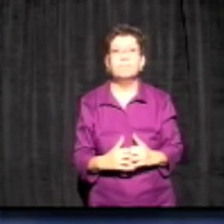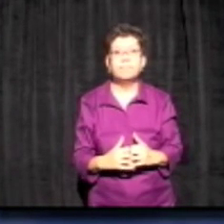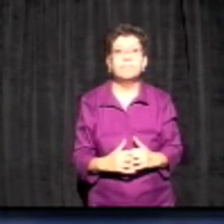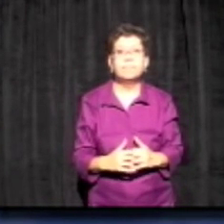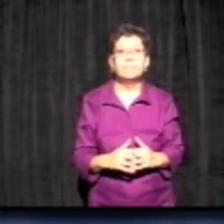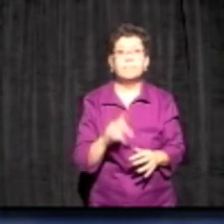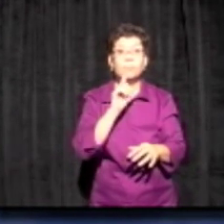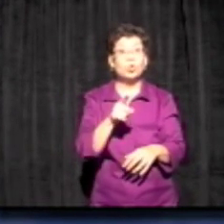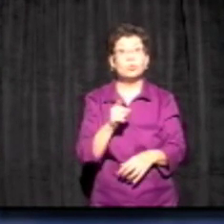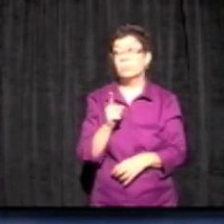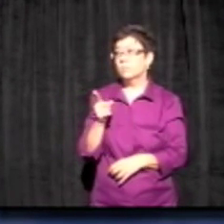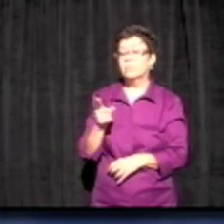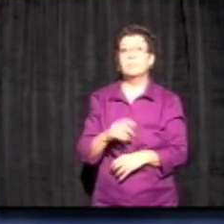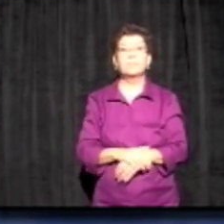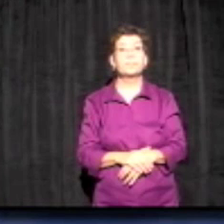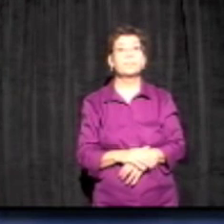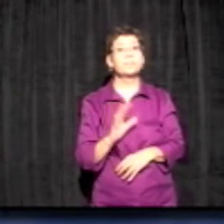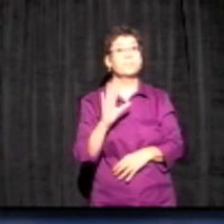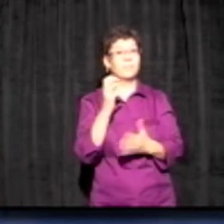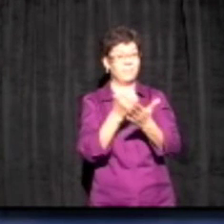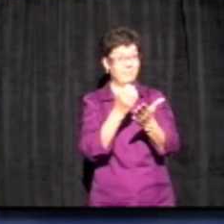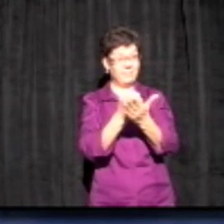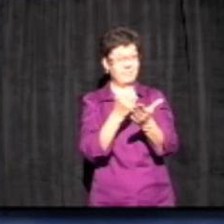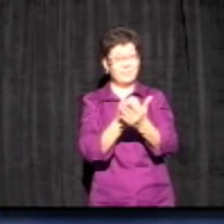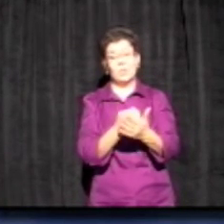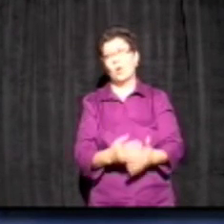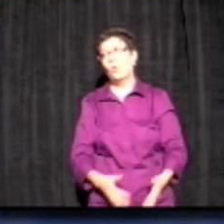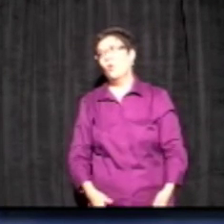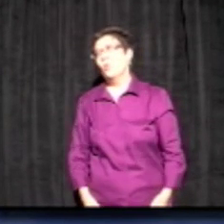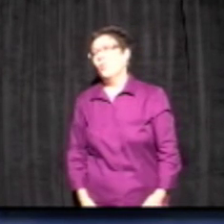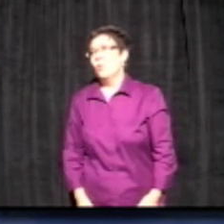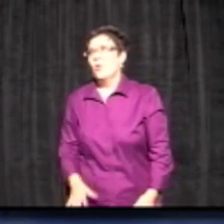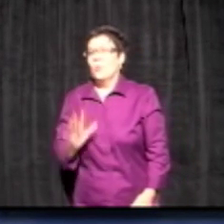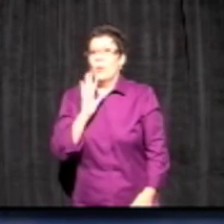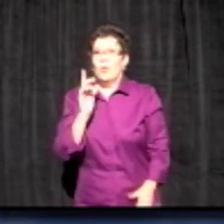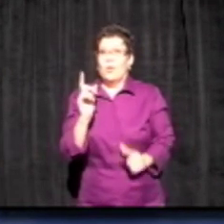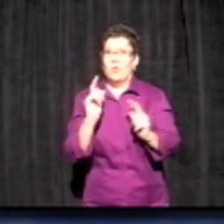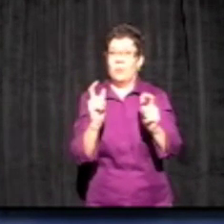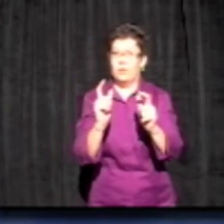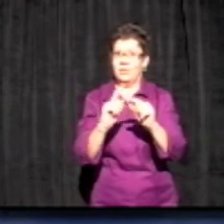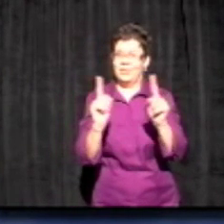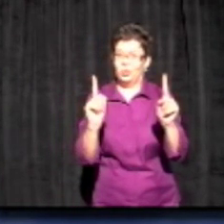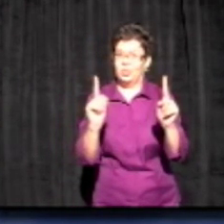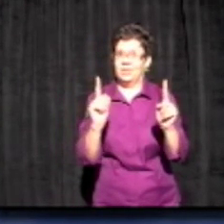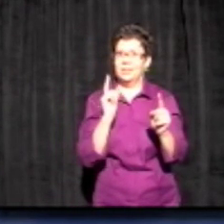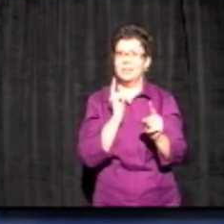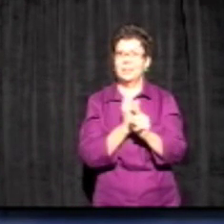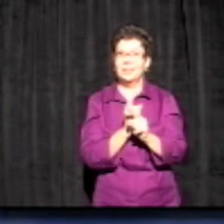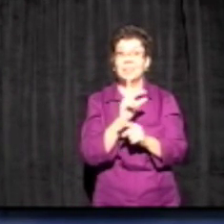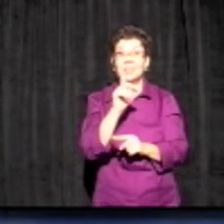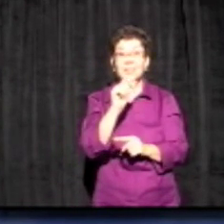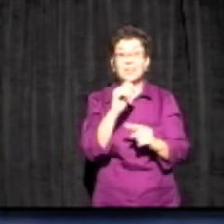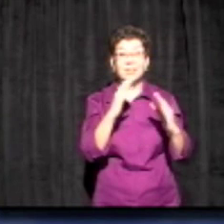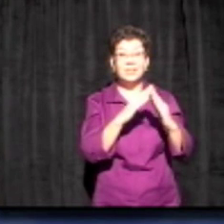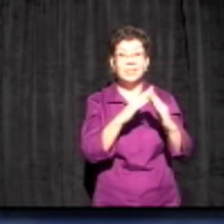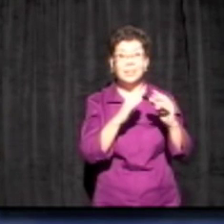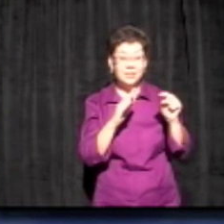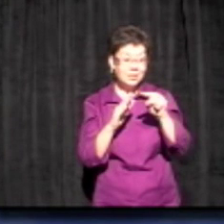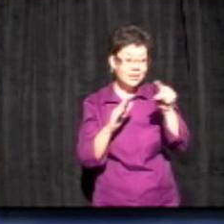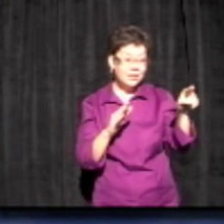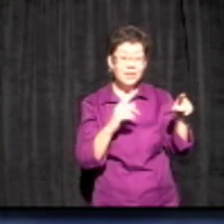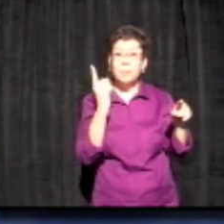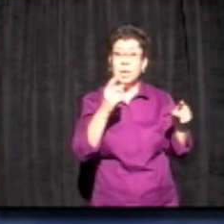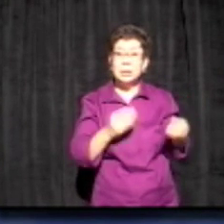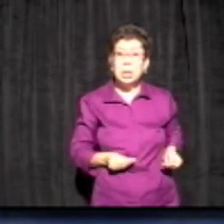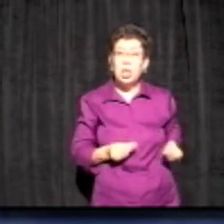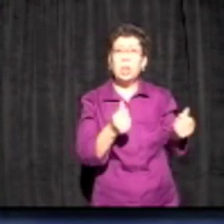Economically, well, let me tell you, and believe me, that makes a huge difference with the disabled community because of all the added